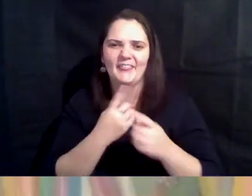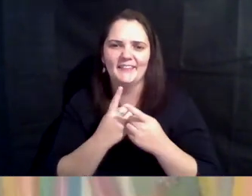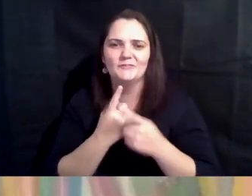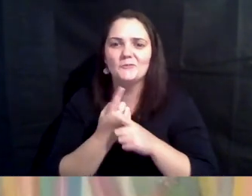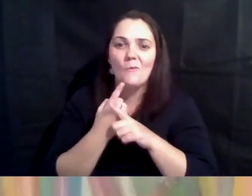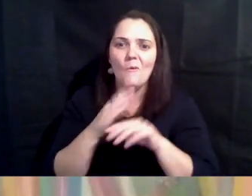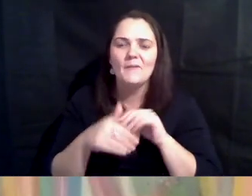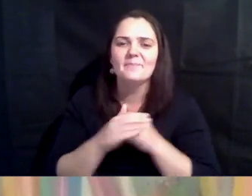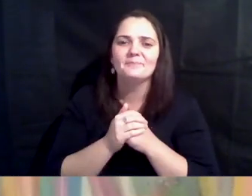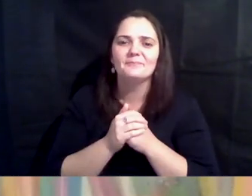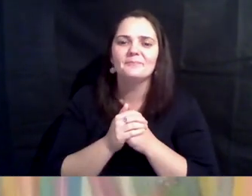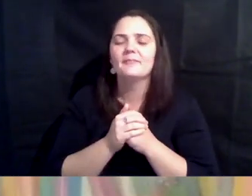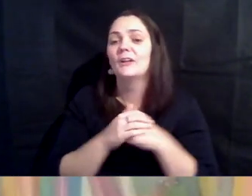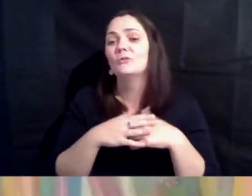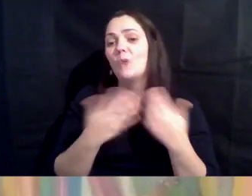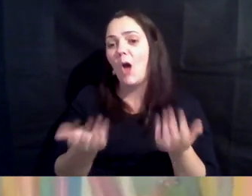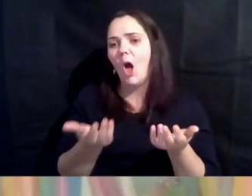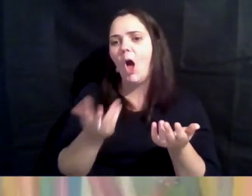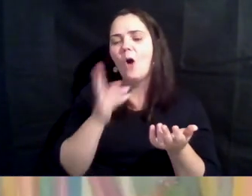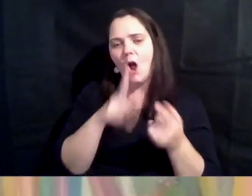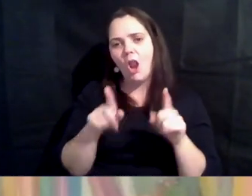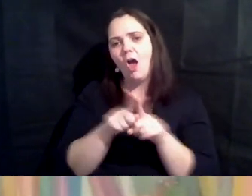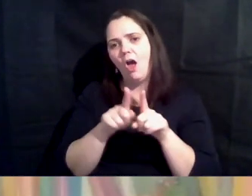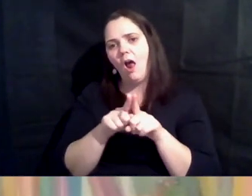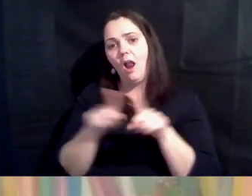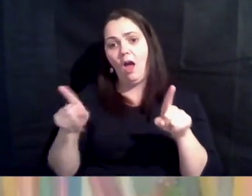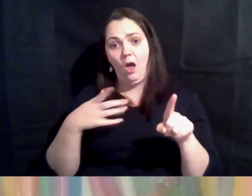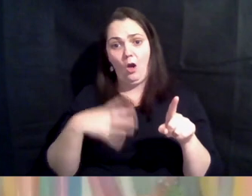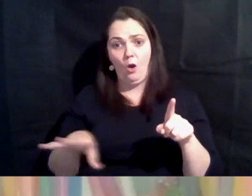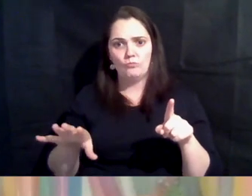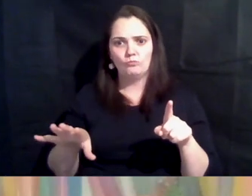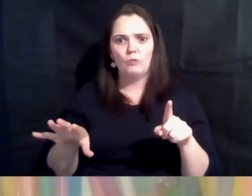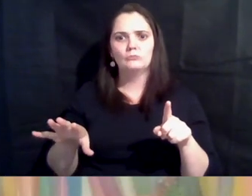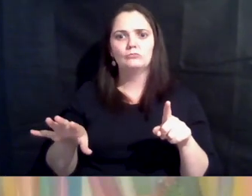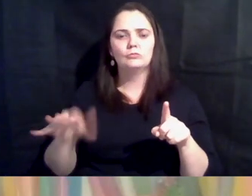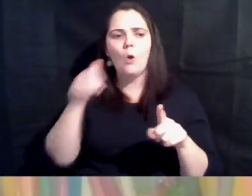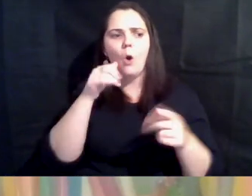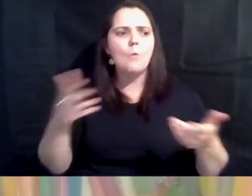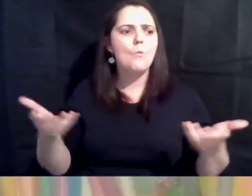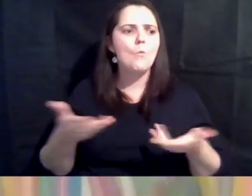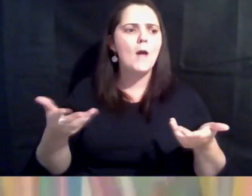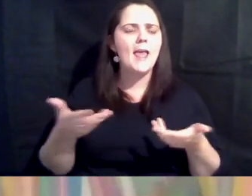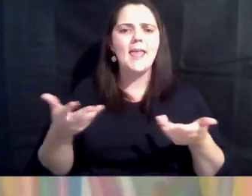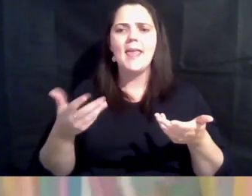Okay, so, all right. It seems like you'd like to chat more about places to find inspiration.